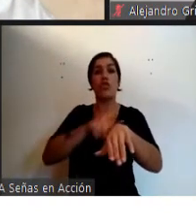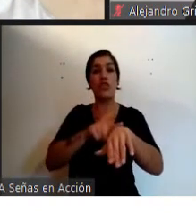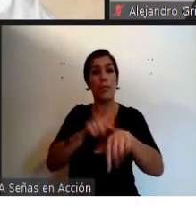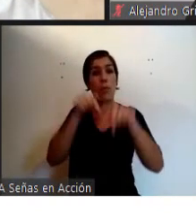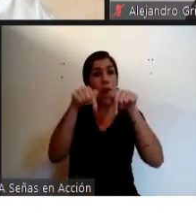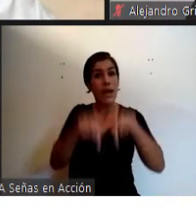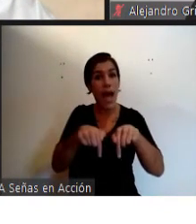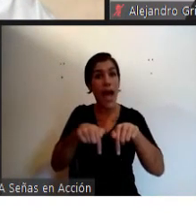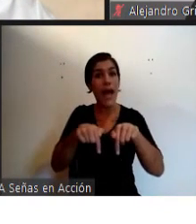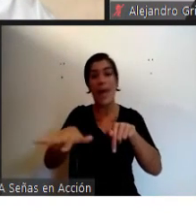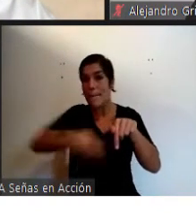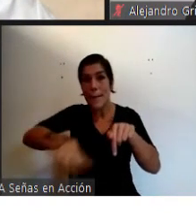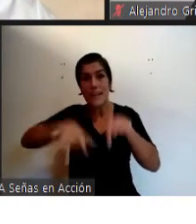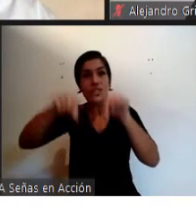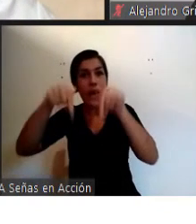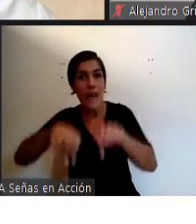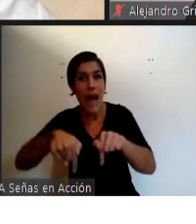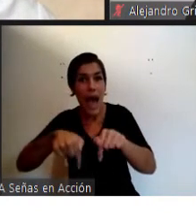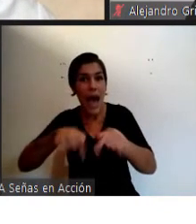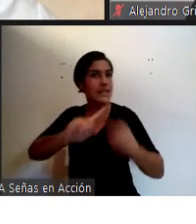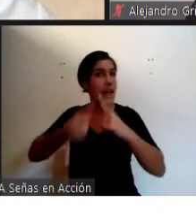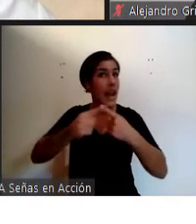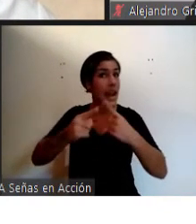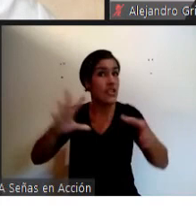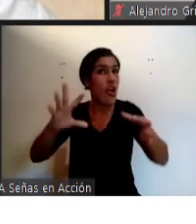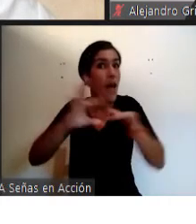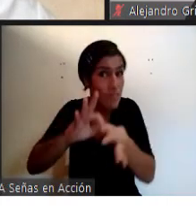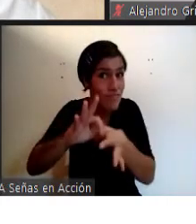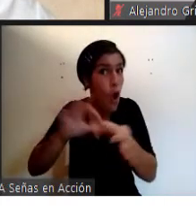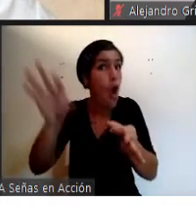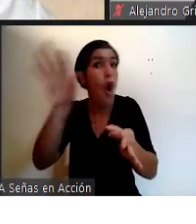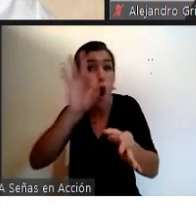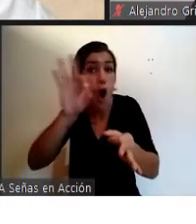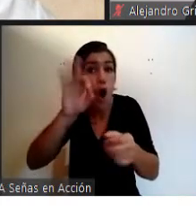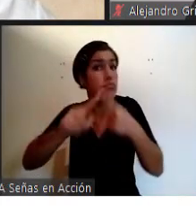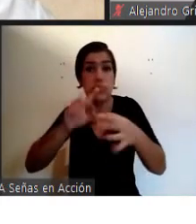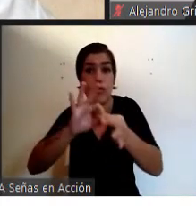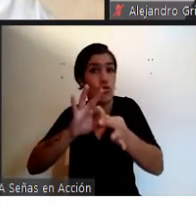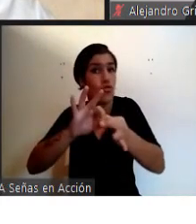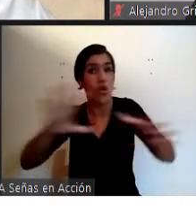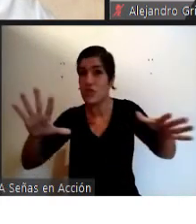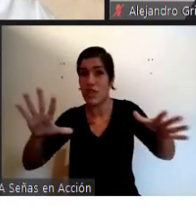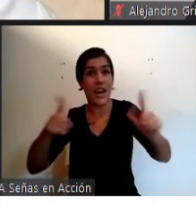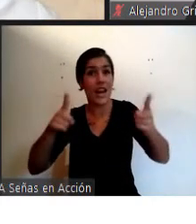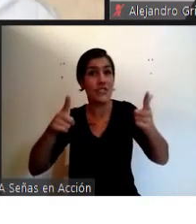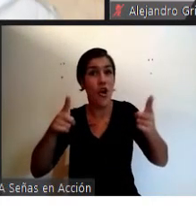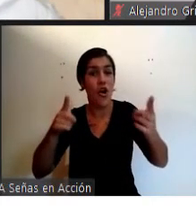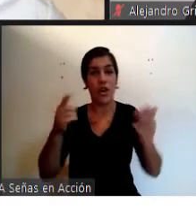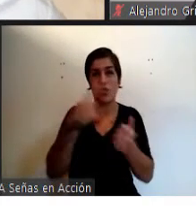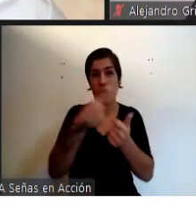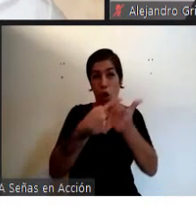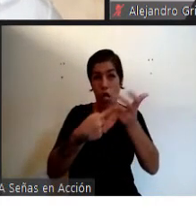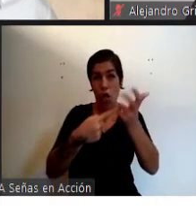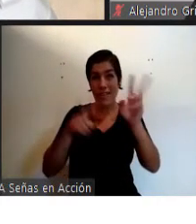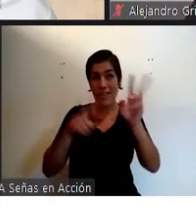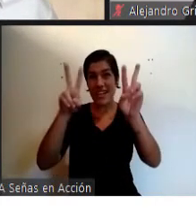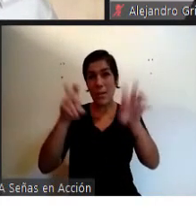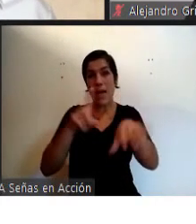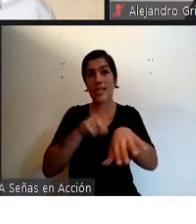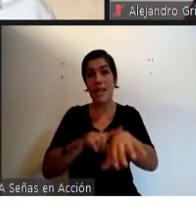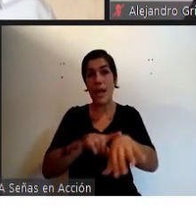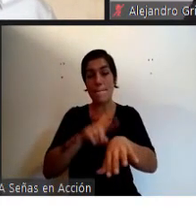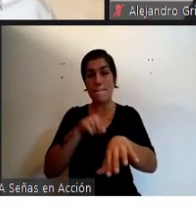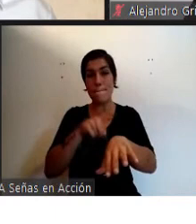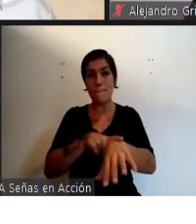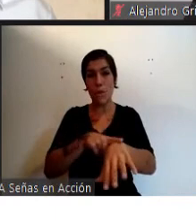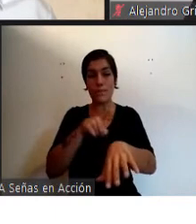time, the relation between time and space, whether it has expanded or not. And at the same time, there